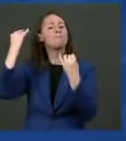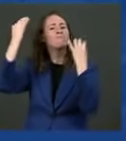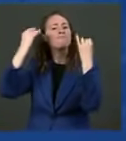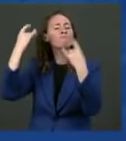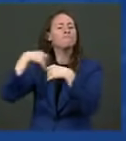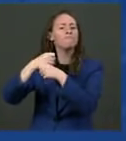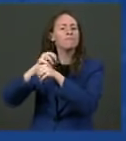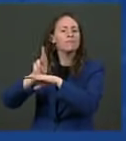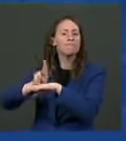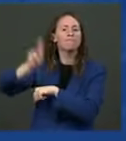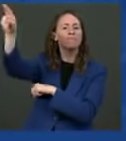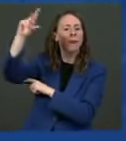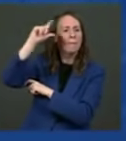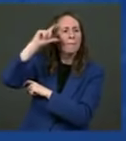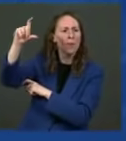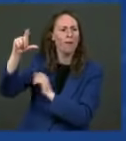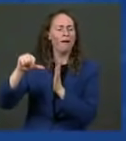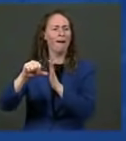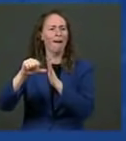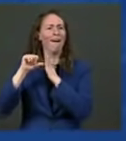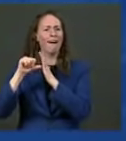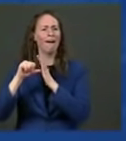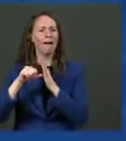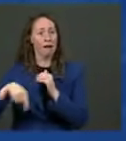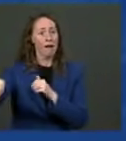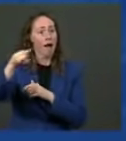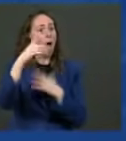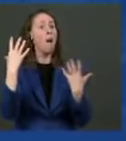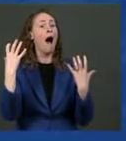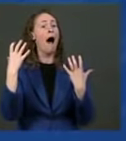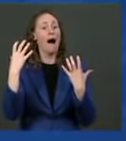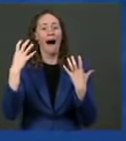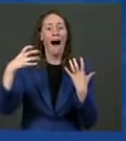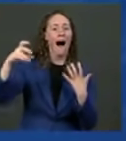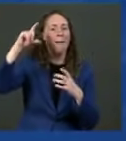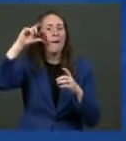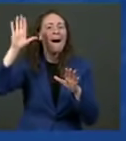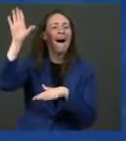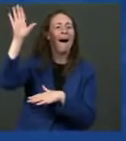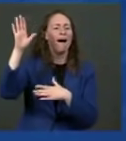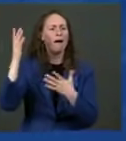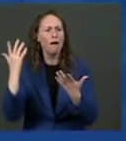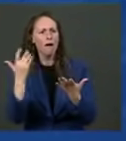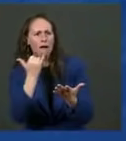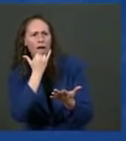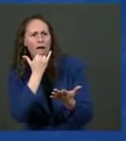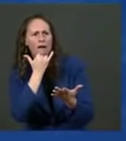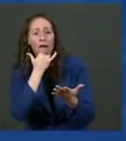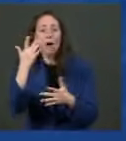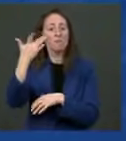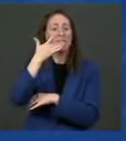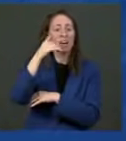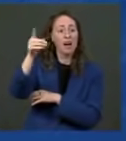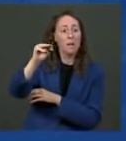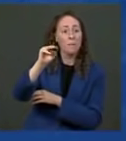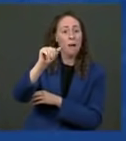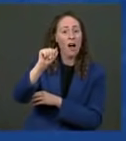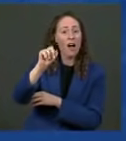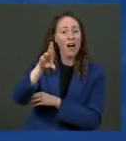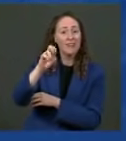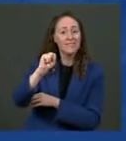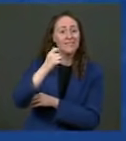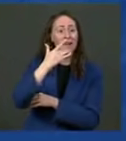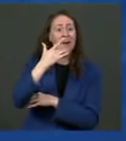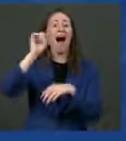moon? Everybody but one said they wanted to go to the moon. I asked how many want to go to Mars, and I think they all raised their hand as well. But it's